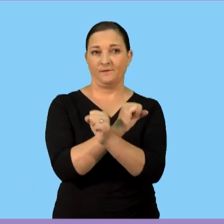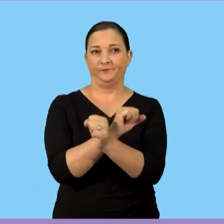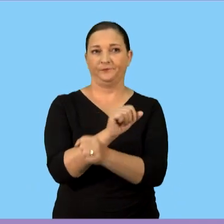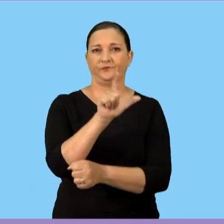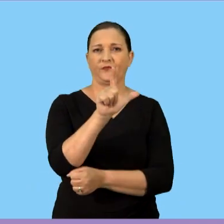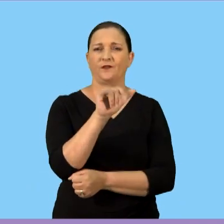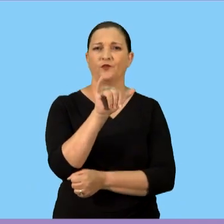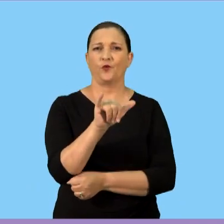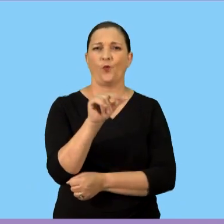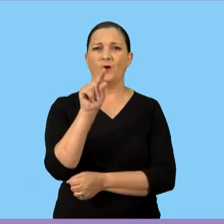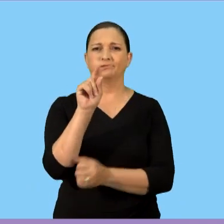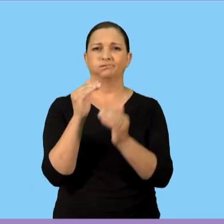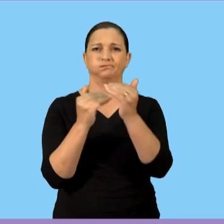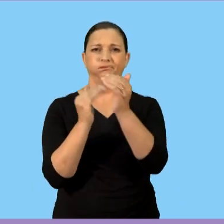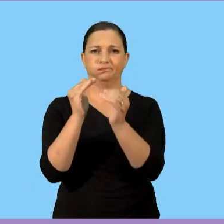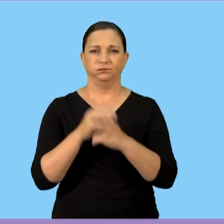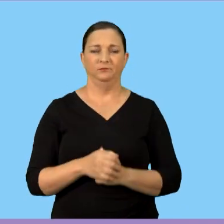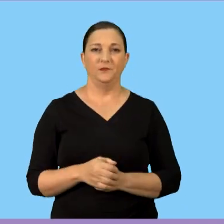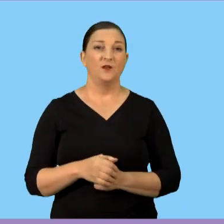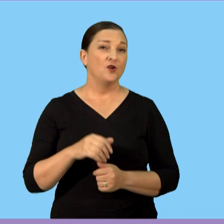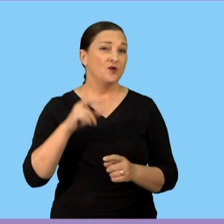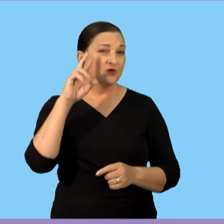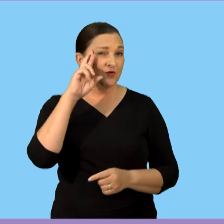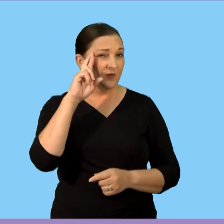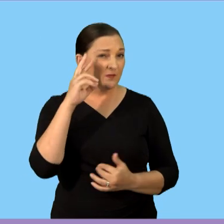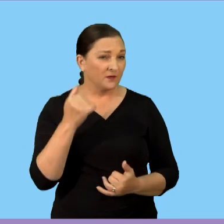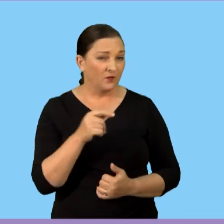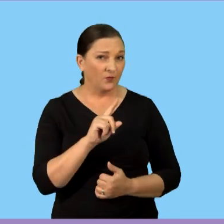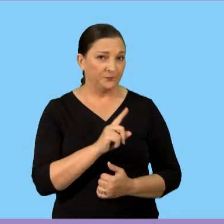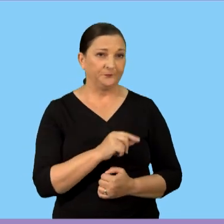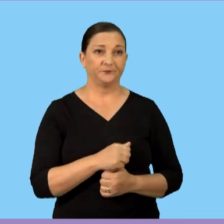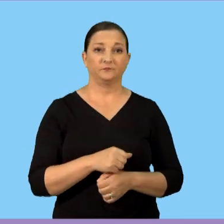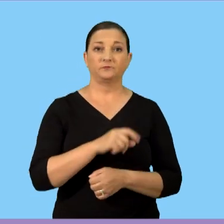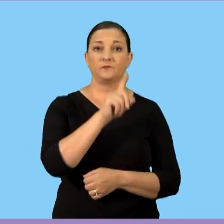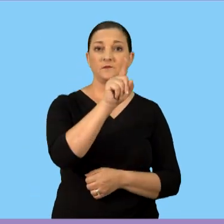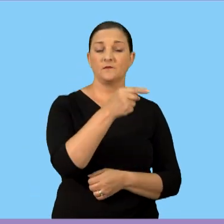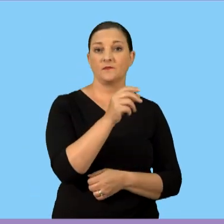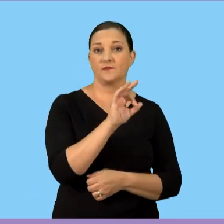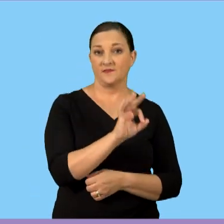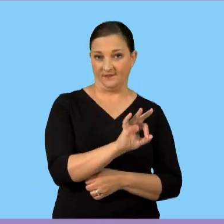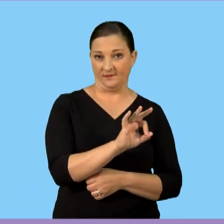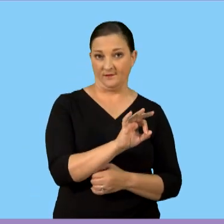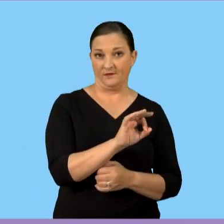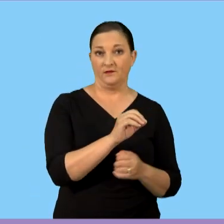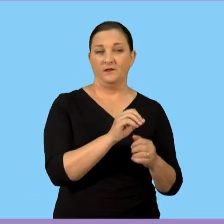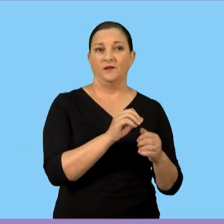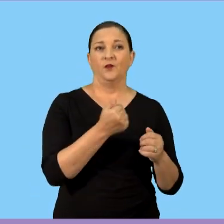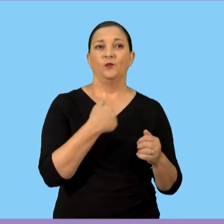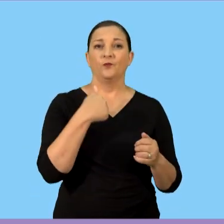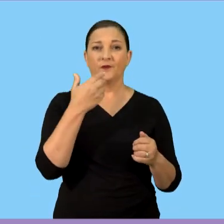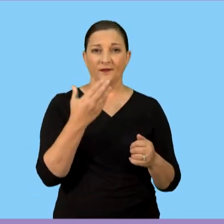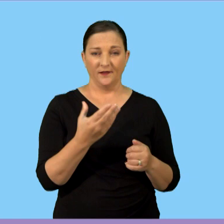by 7y squared. So 1/3, remember now, because we have a constant, we are going